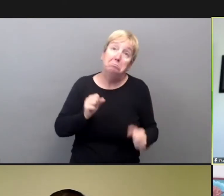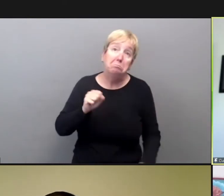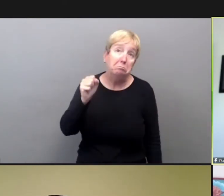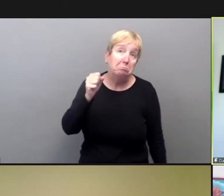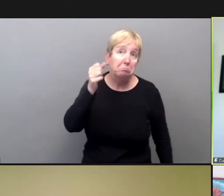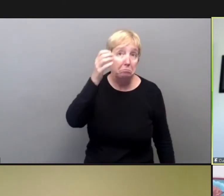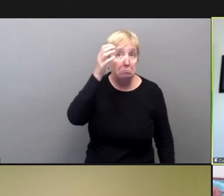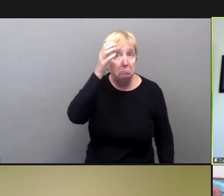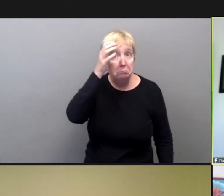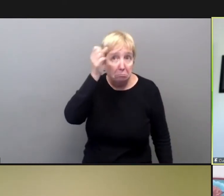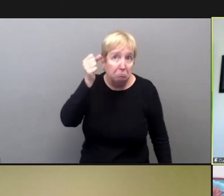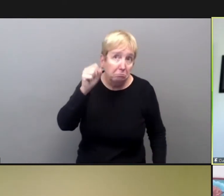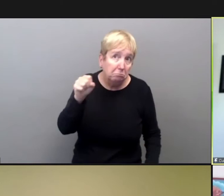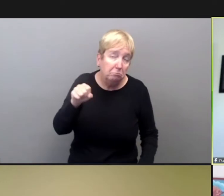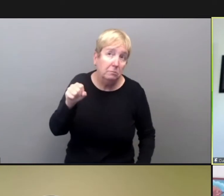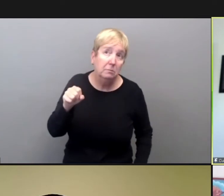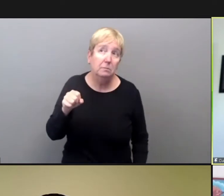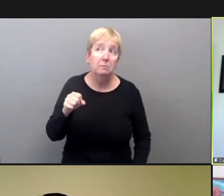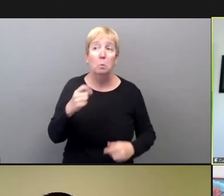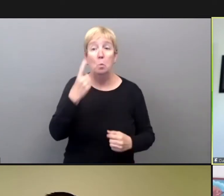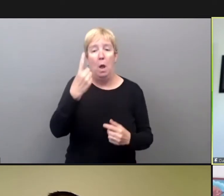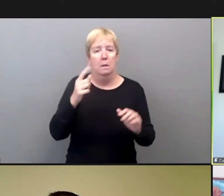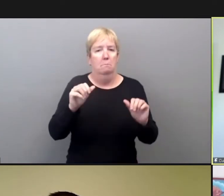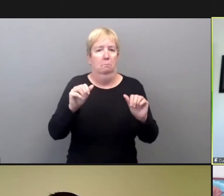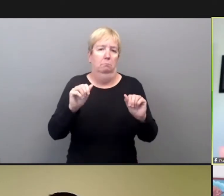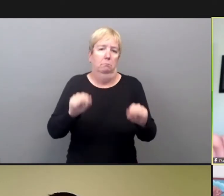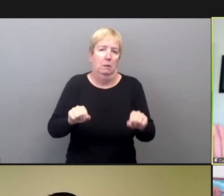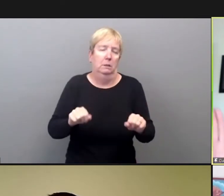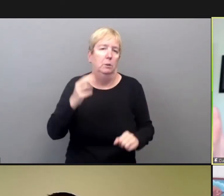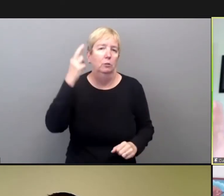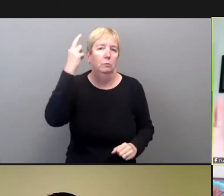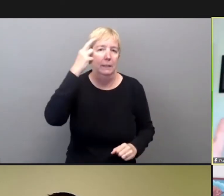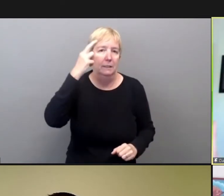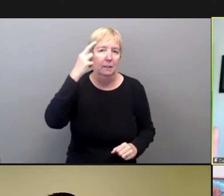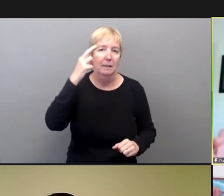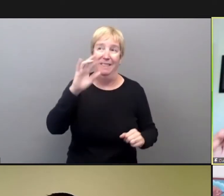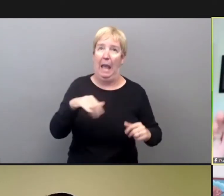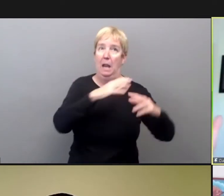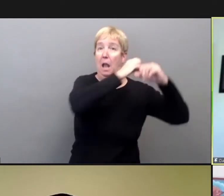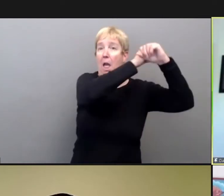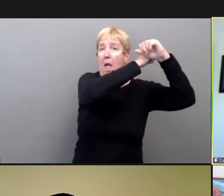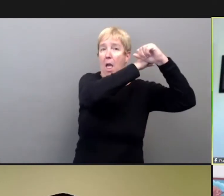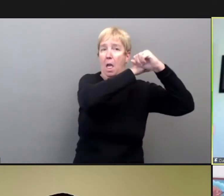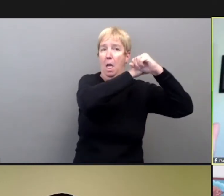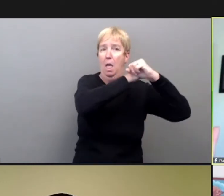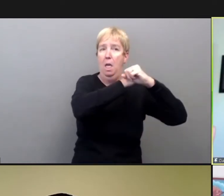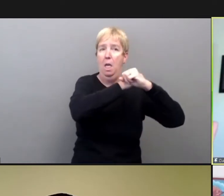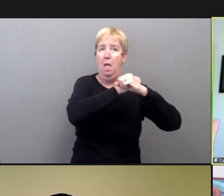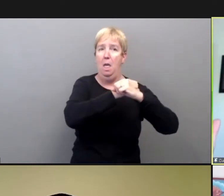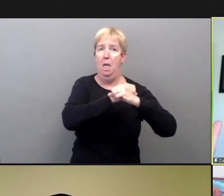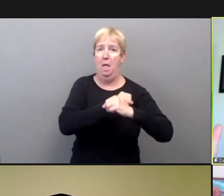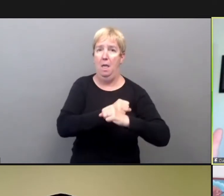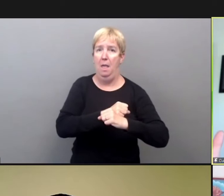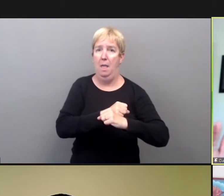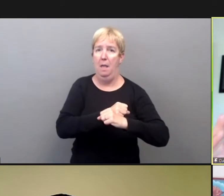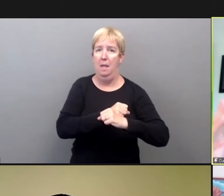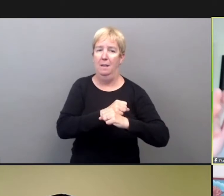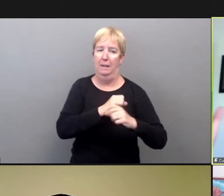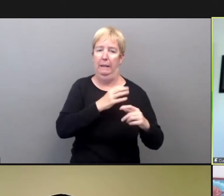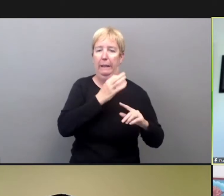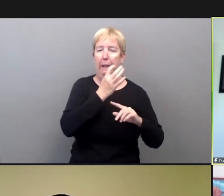possible explanation, I don't have strong data for this, is that we're getting to the end of that 8-month, 9-month